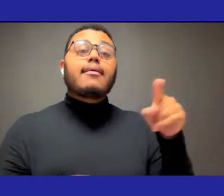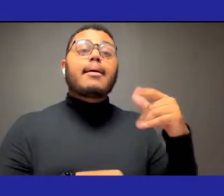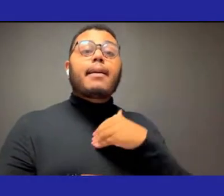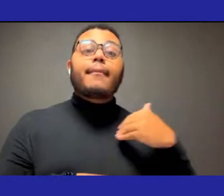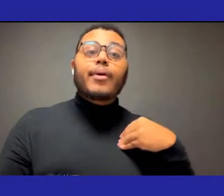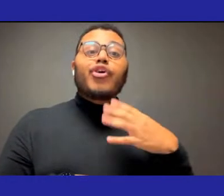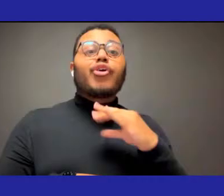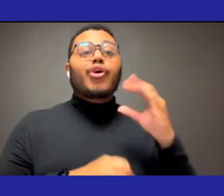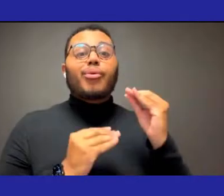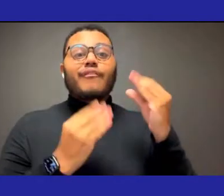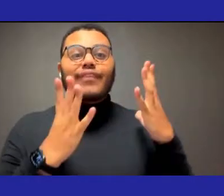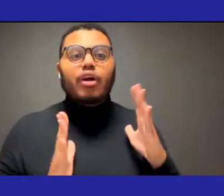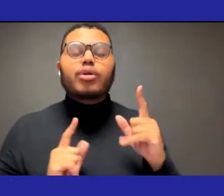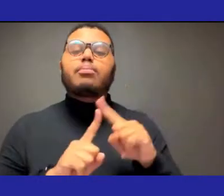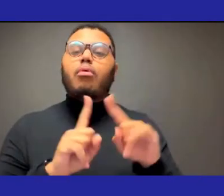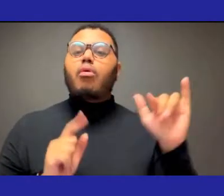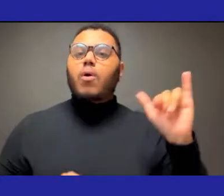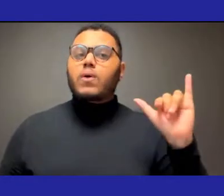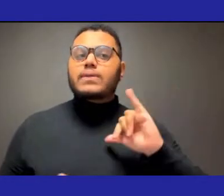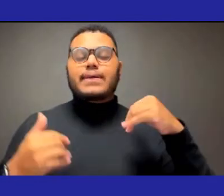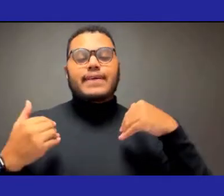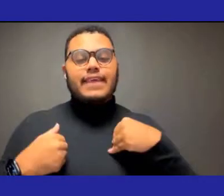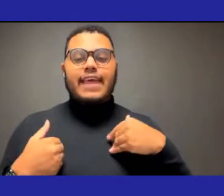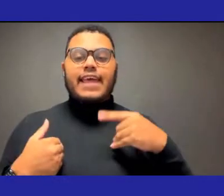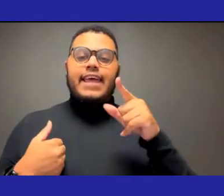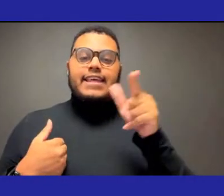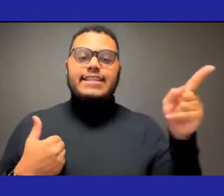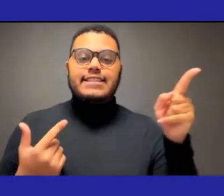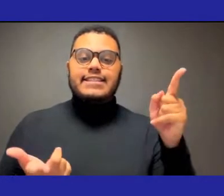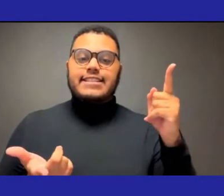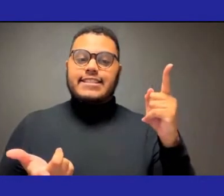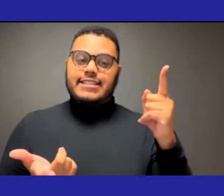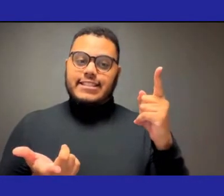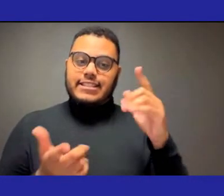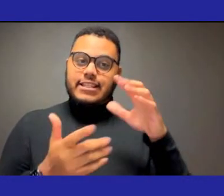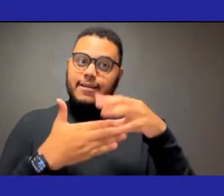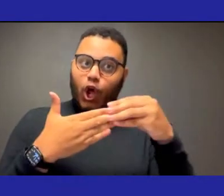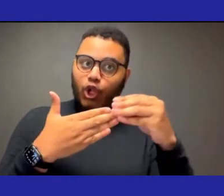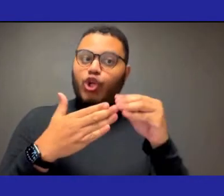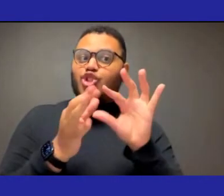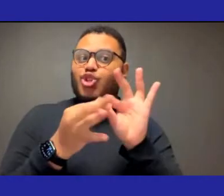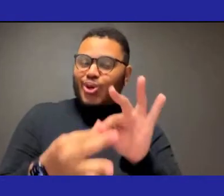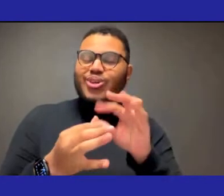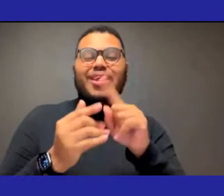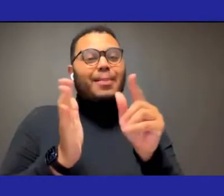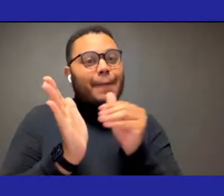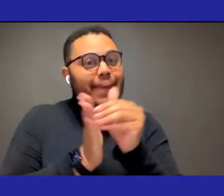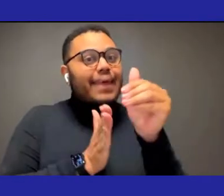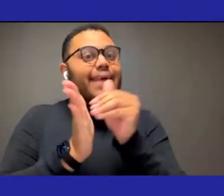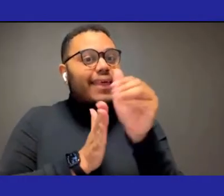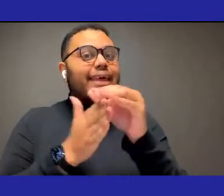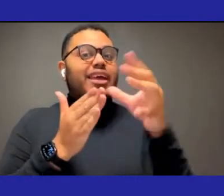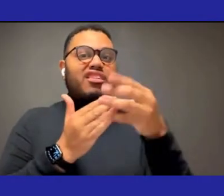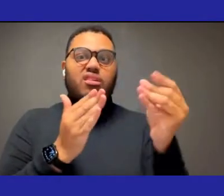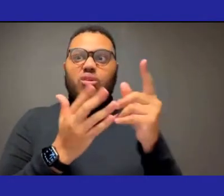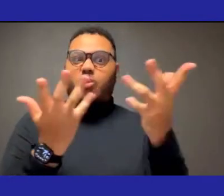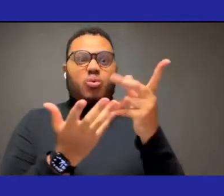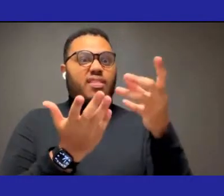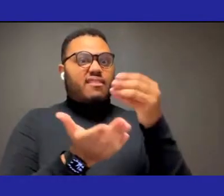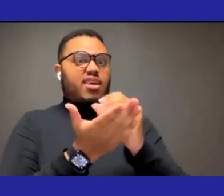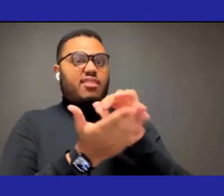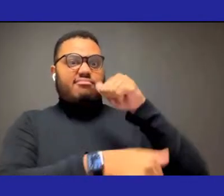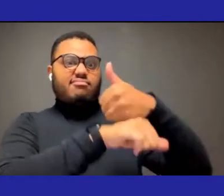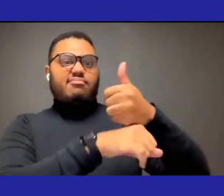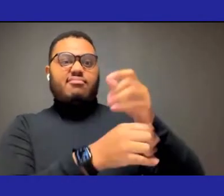also dollars associated with this in the millions of dollars as a result of the fund that's been set up to reward